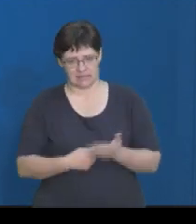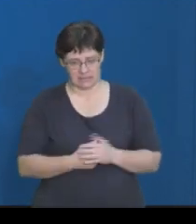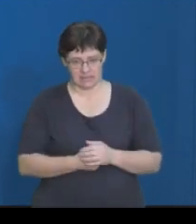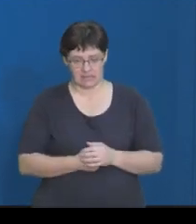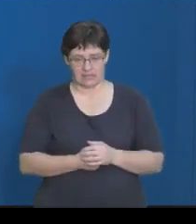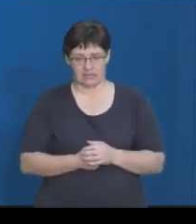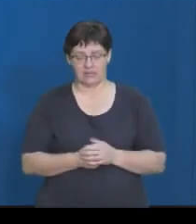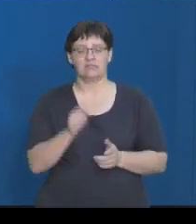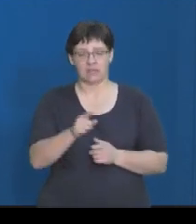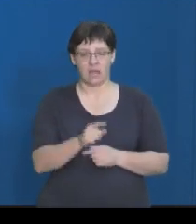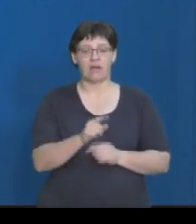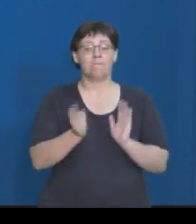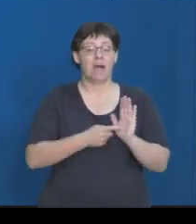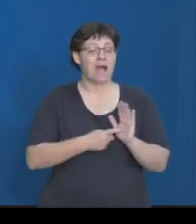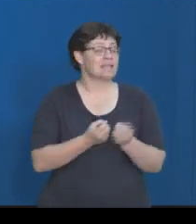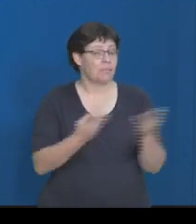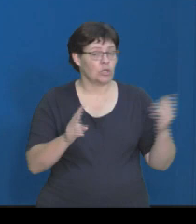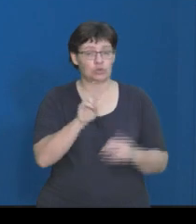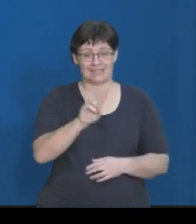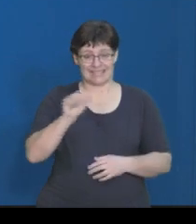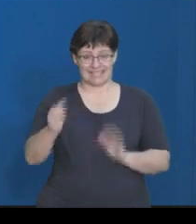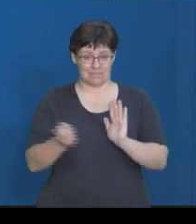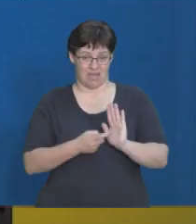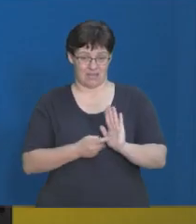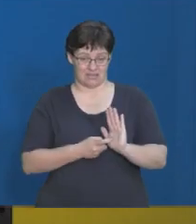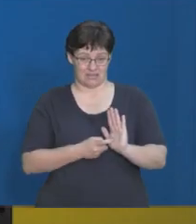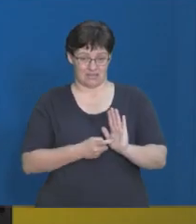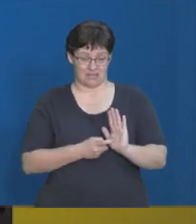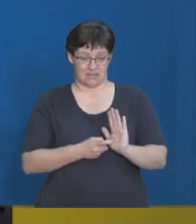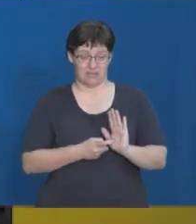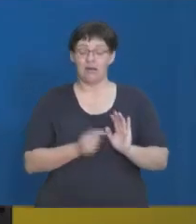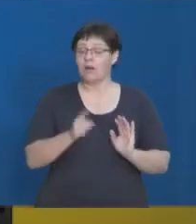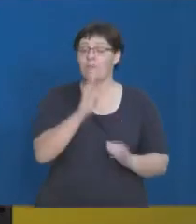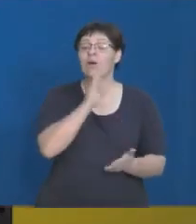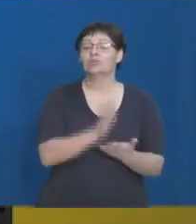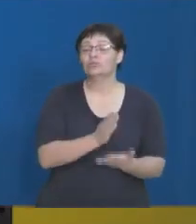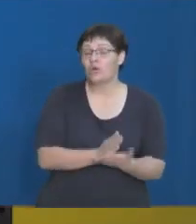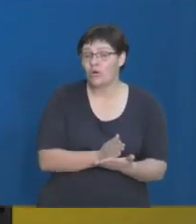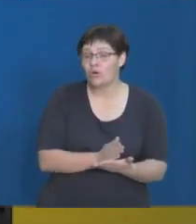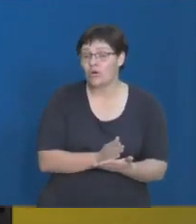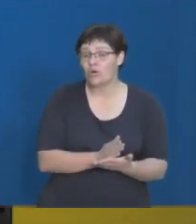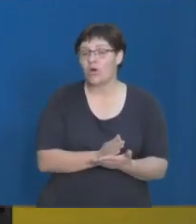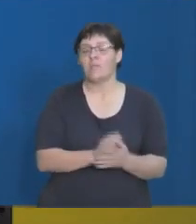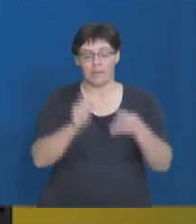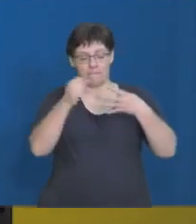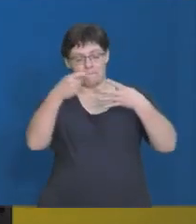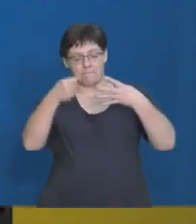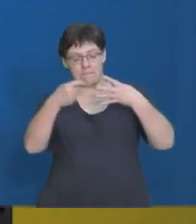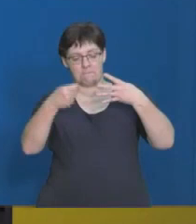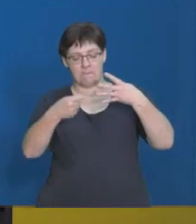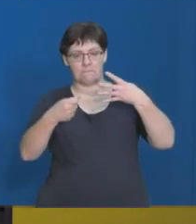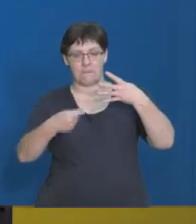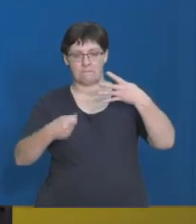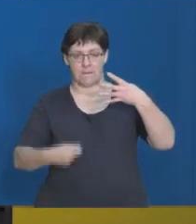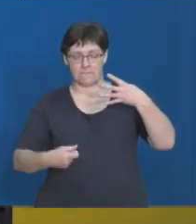This carries 26 marks in the exam, right? And you need to make sure that you write in point form and you